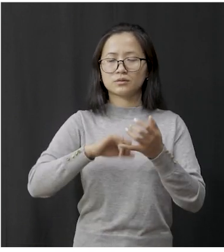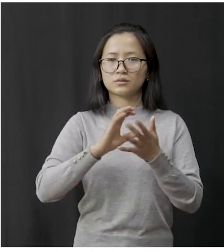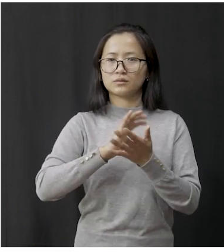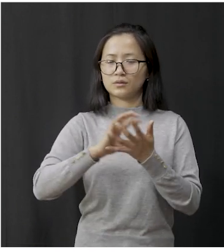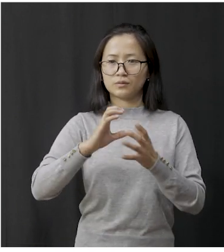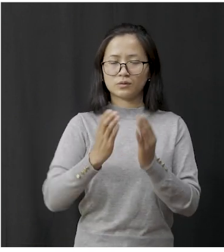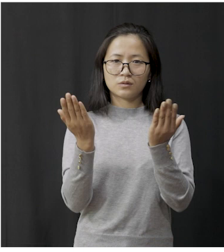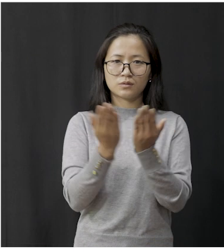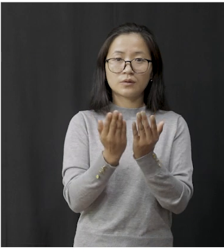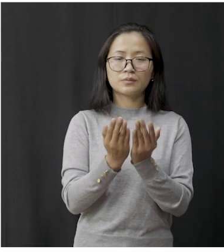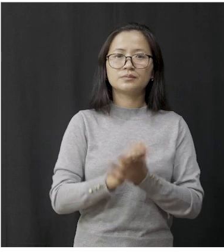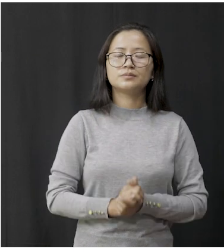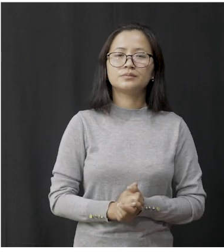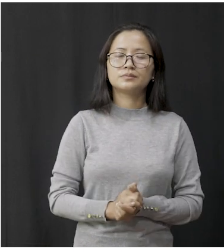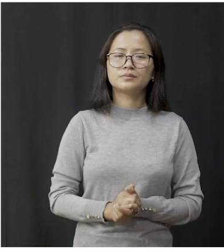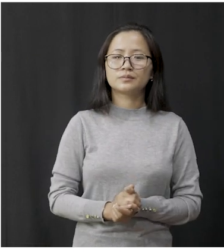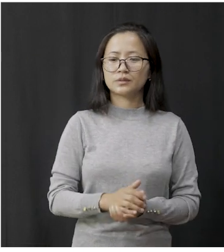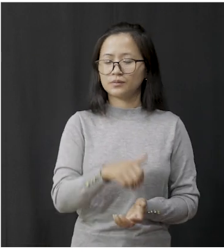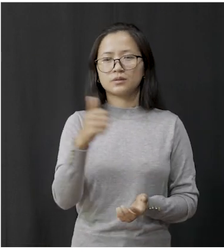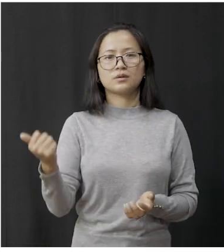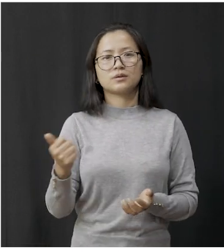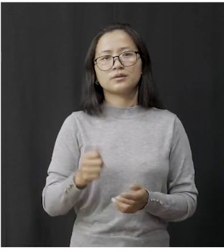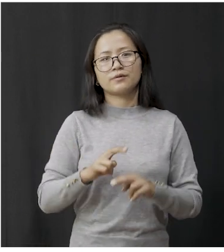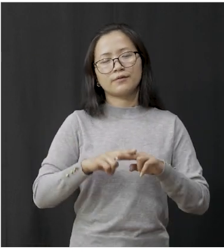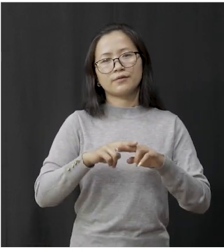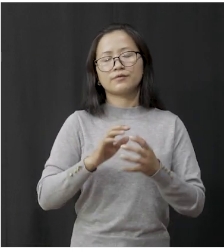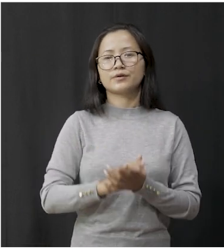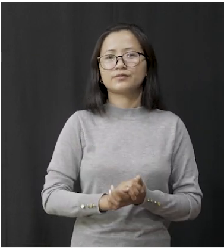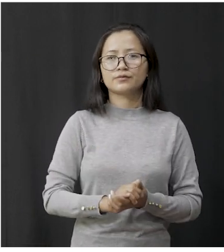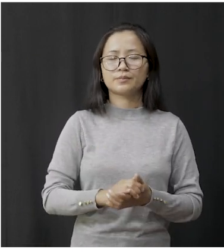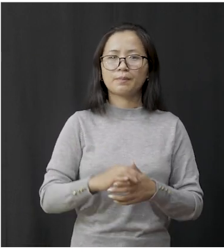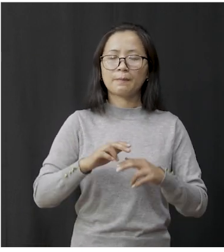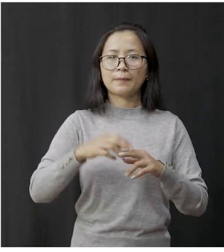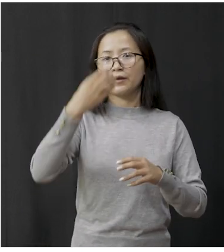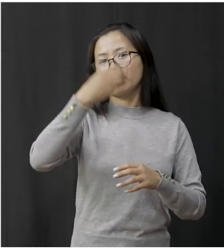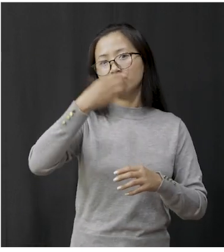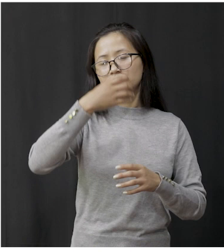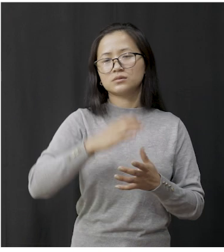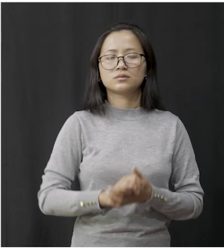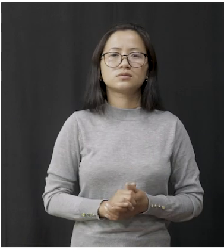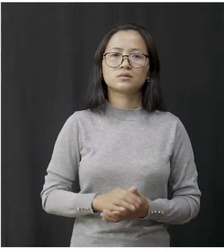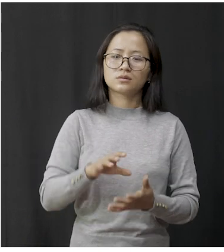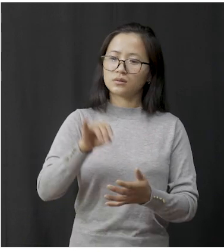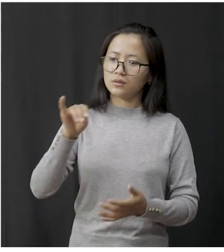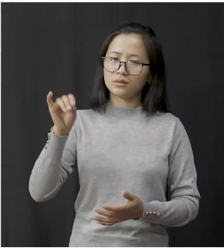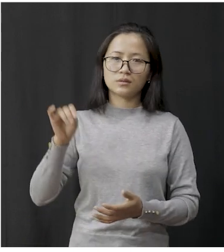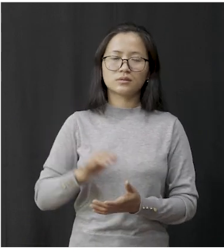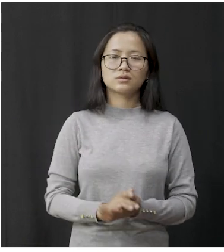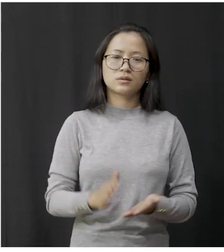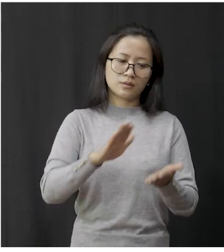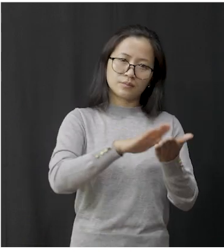notebook. So it can be any favorite food, okay? So just you can collect it and